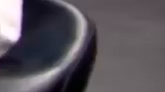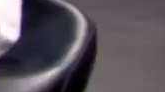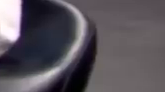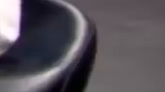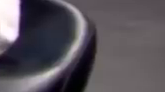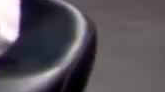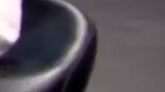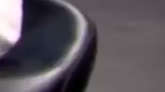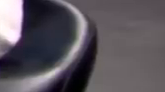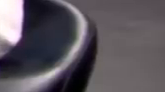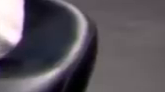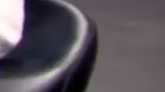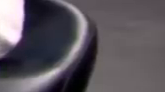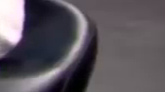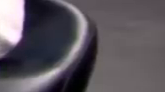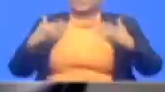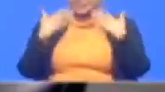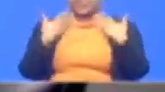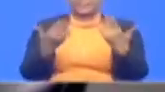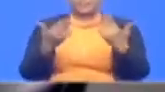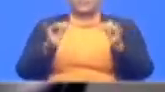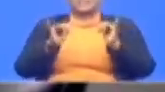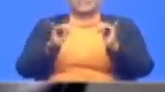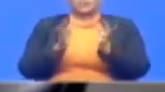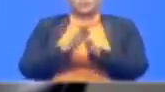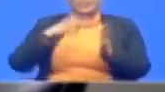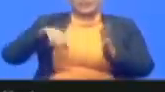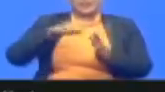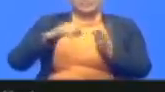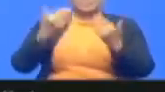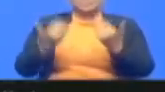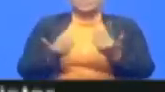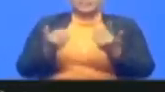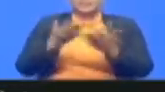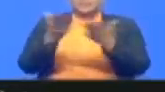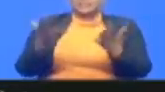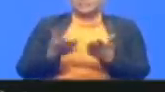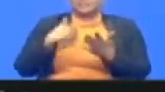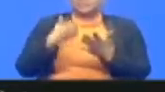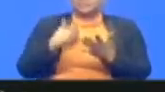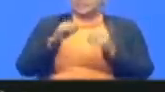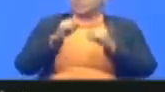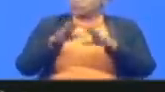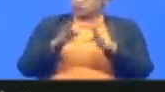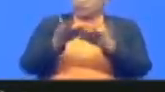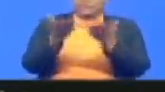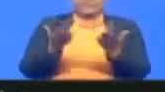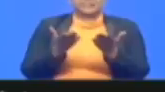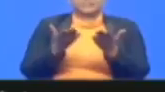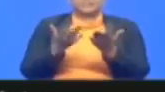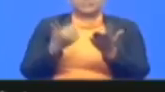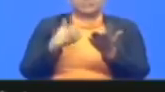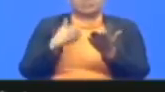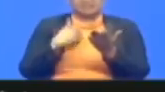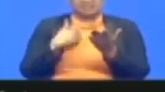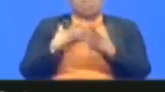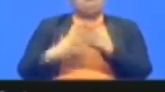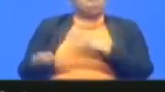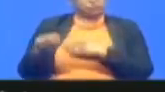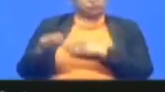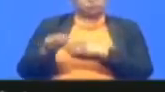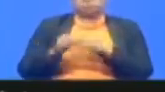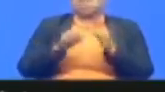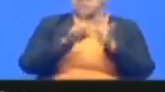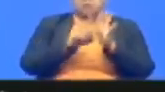Vidyarthi. Thanks for staying with us. A five-judge bench has ruled that abortion is still legal in the country within the